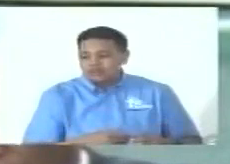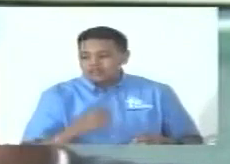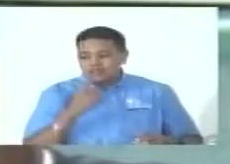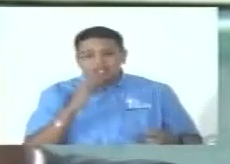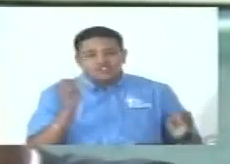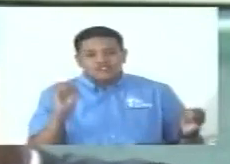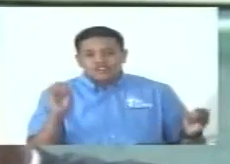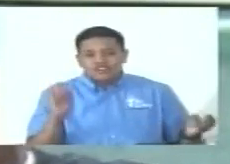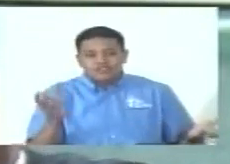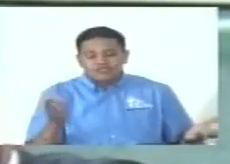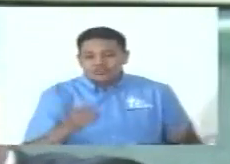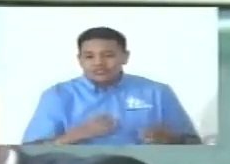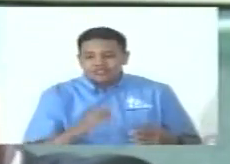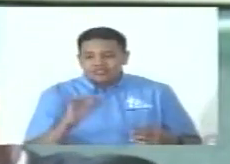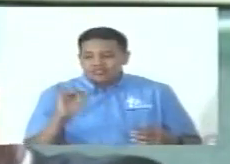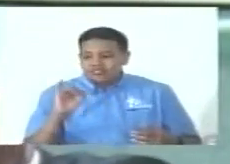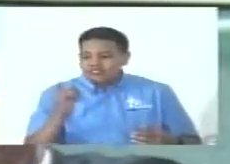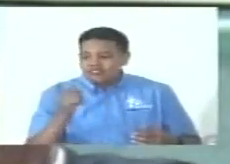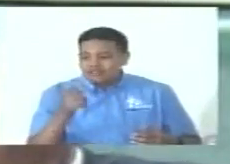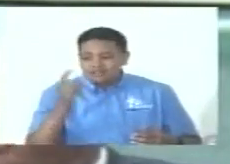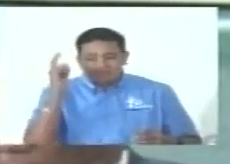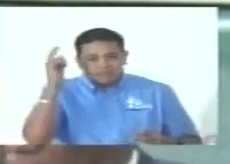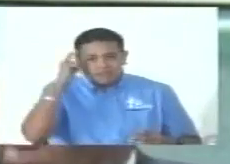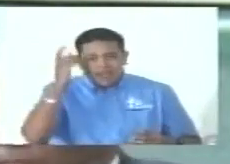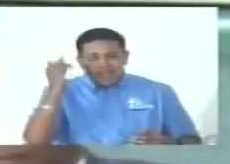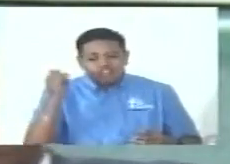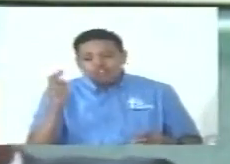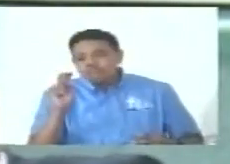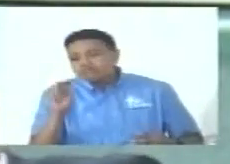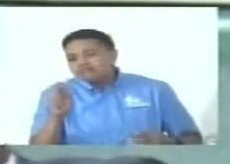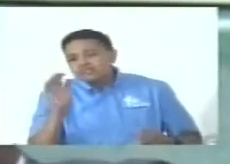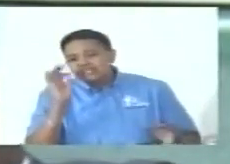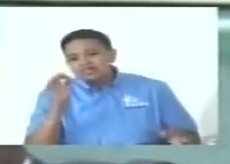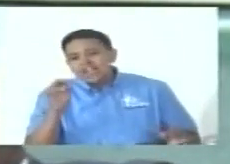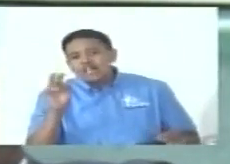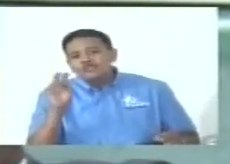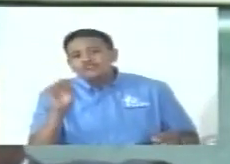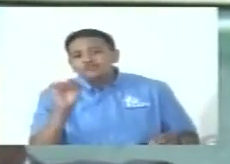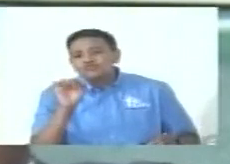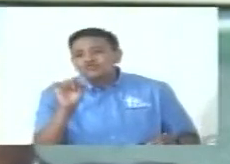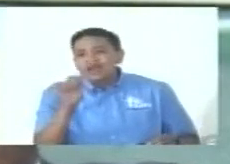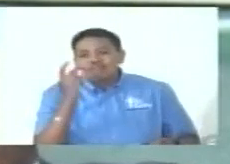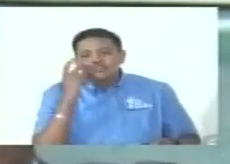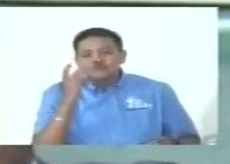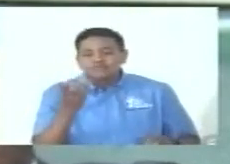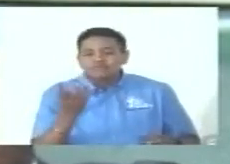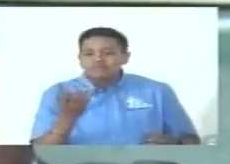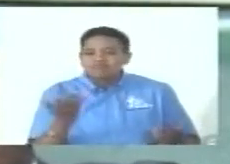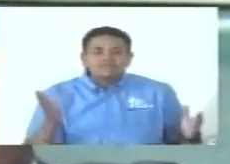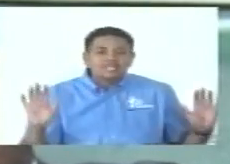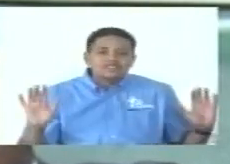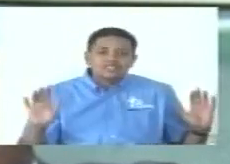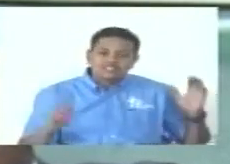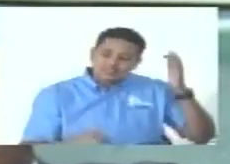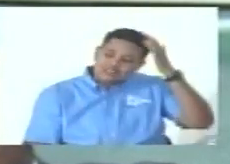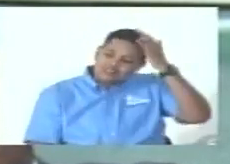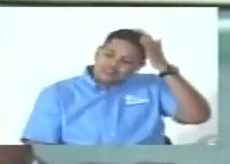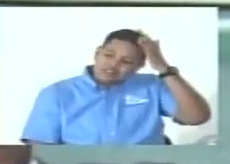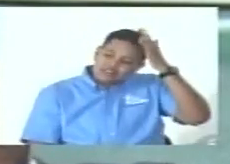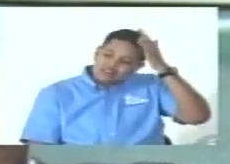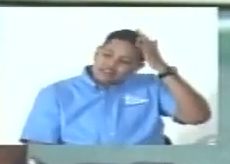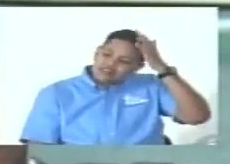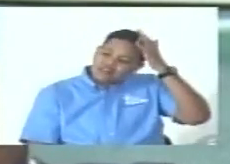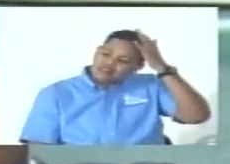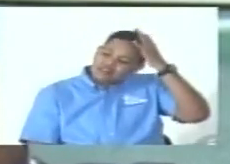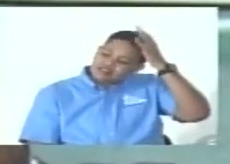nothing. You ran across my mind and I just decided that I was going to drive and come and visit you.